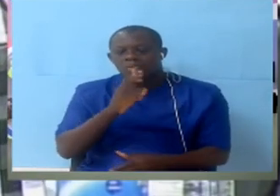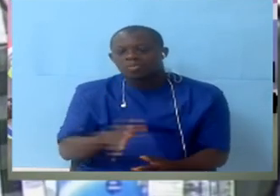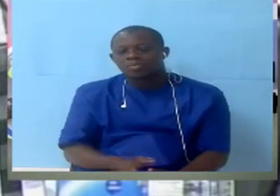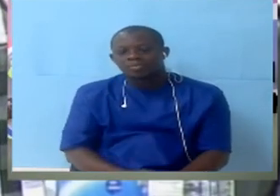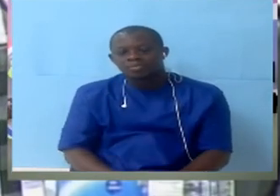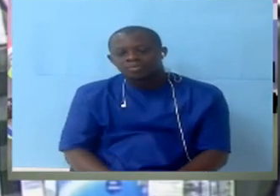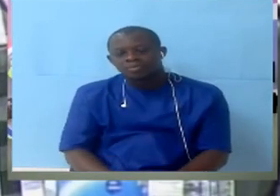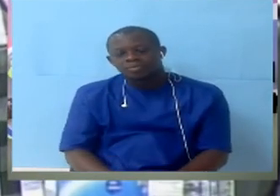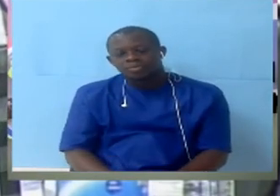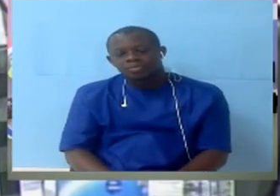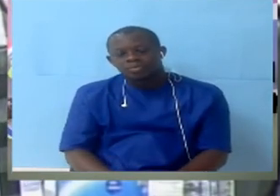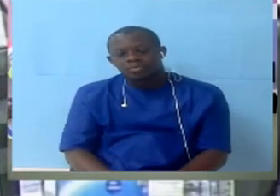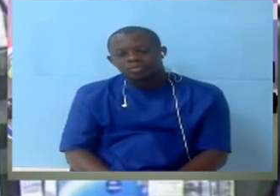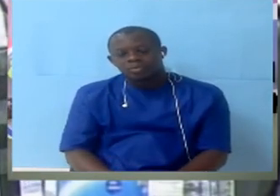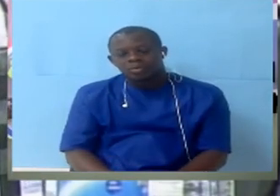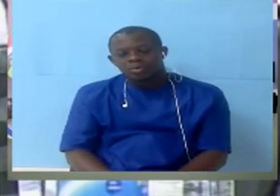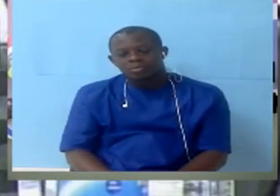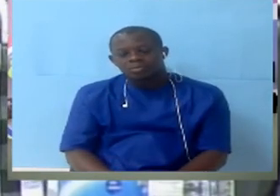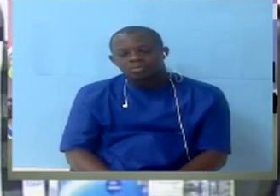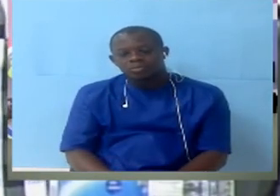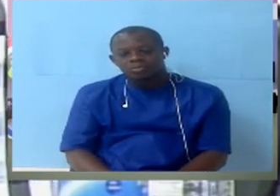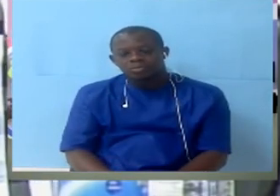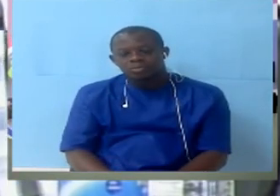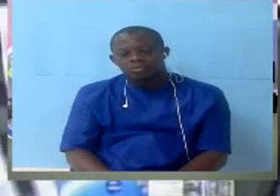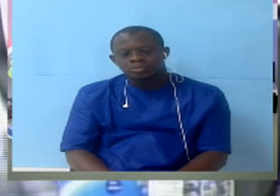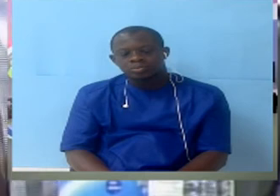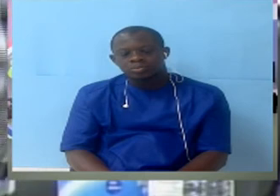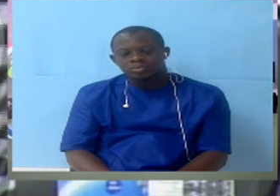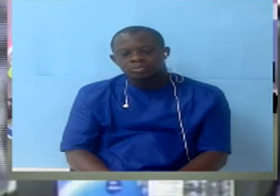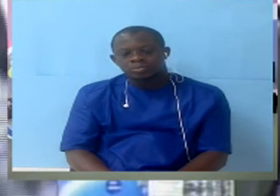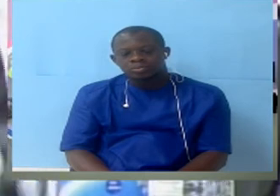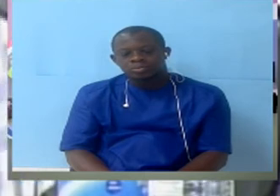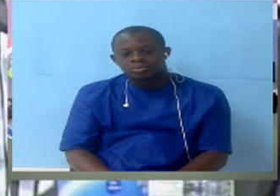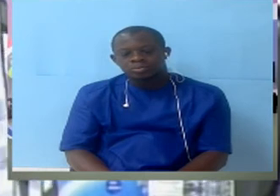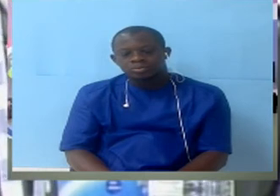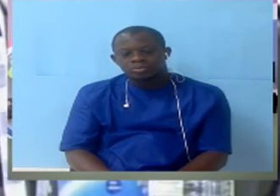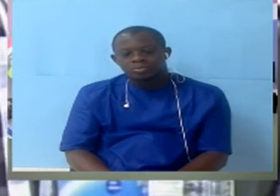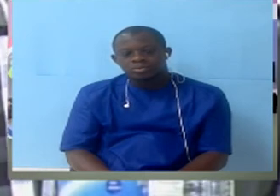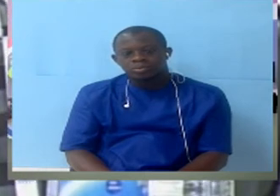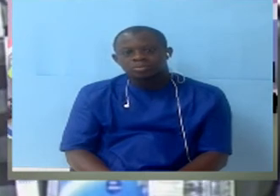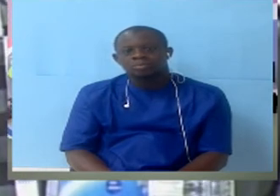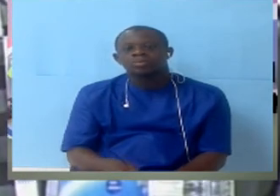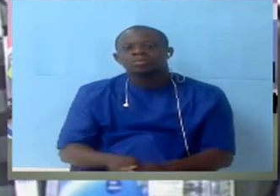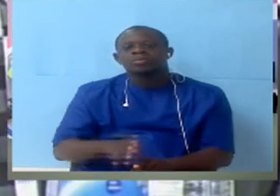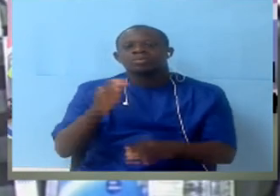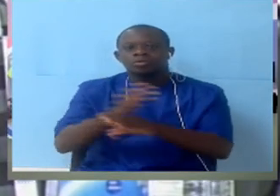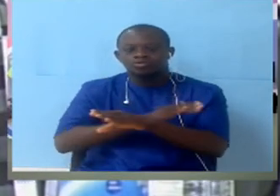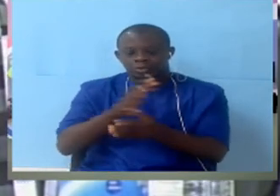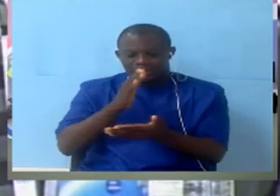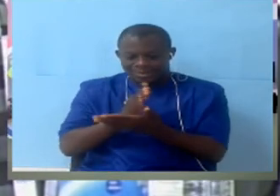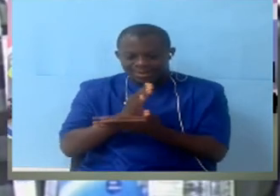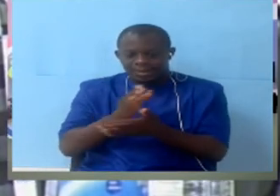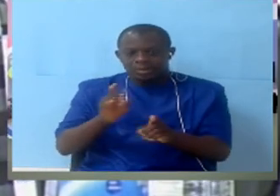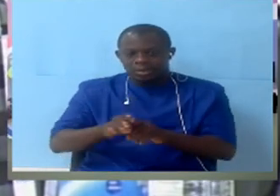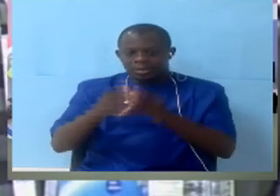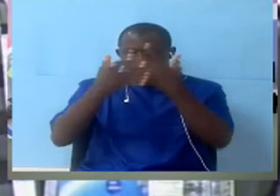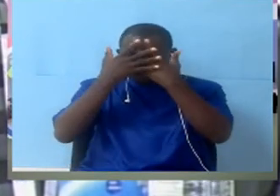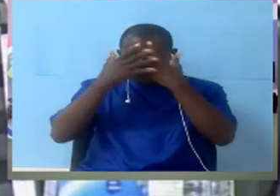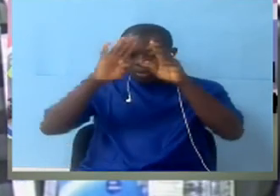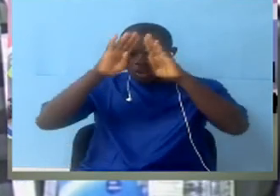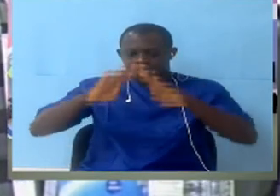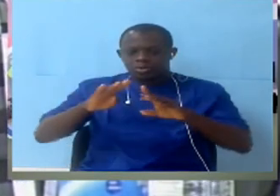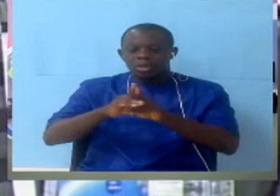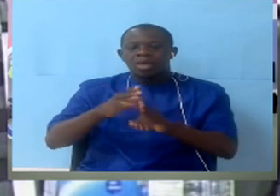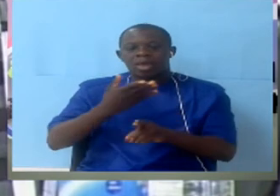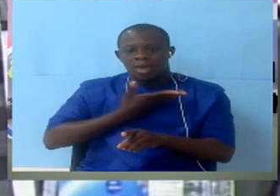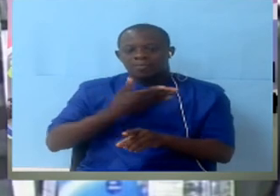samaje follow yeke cellor ba cellor ni lampo ba cellor yonkono. The cell I was placed in when I was taken there